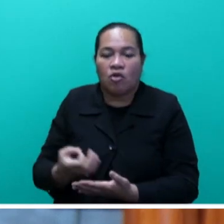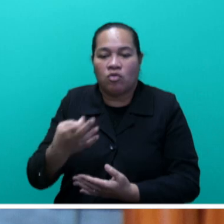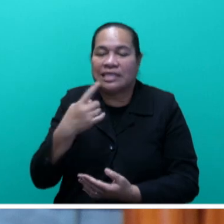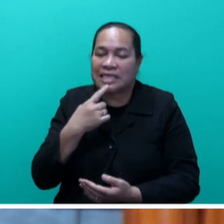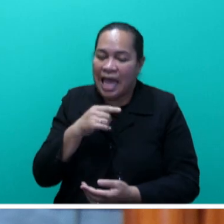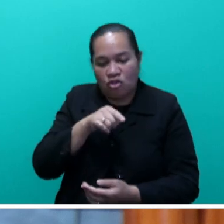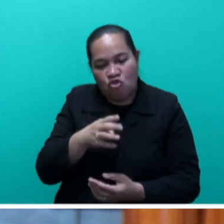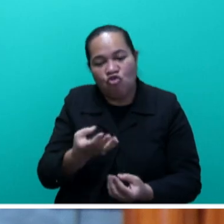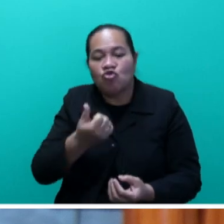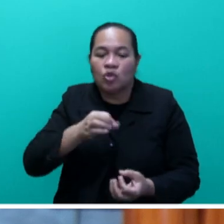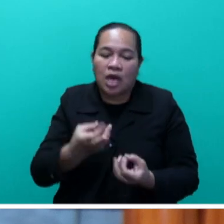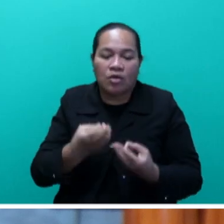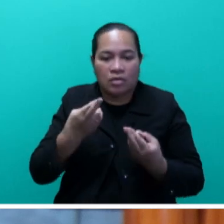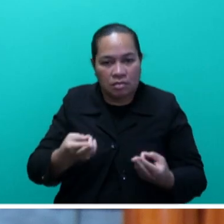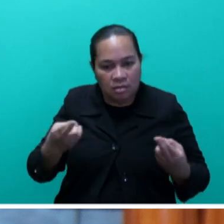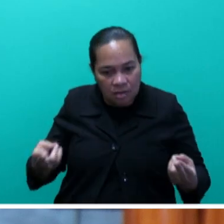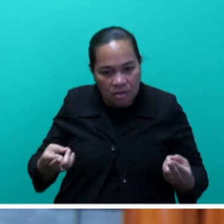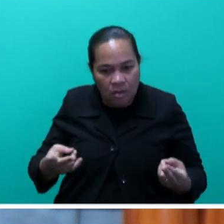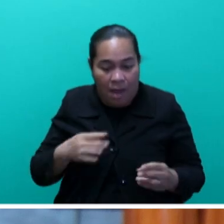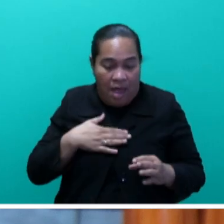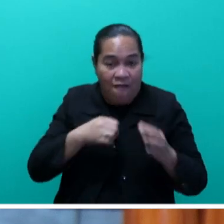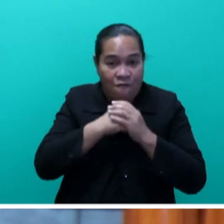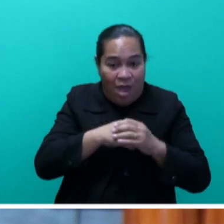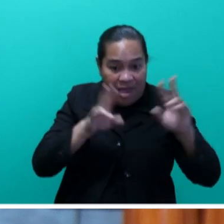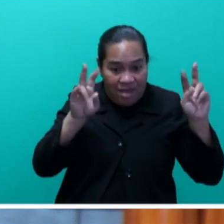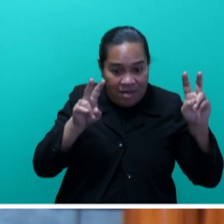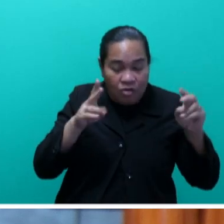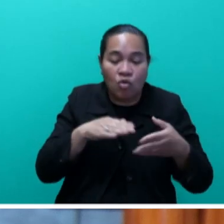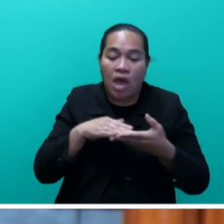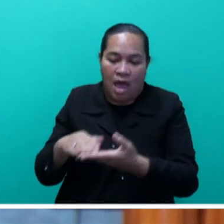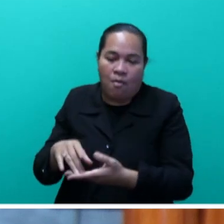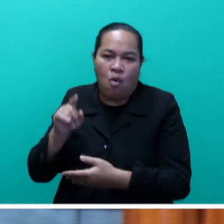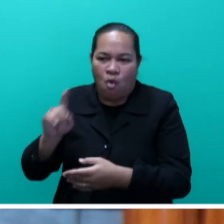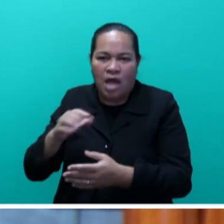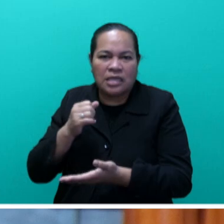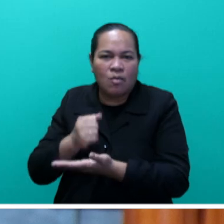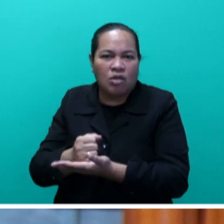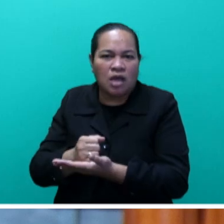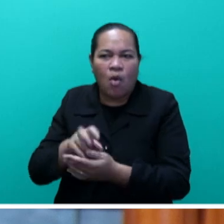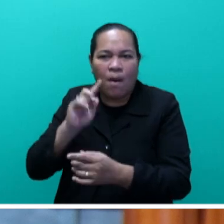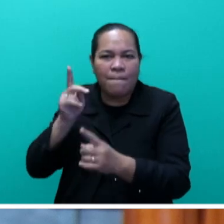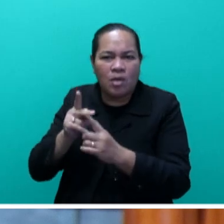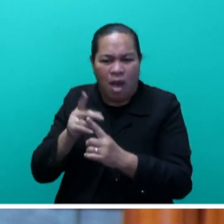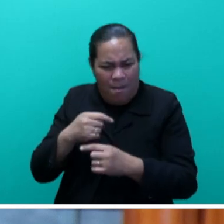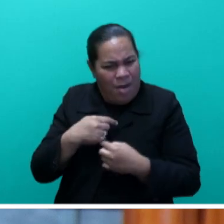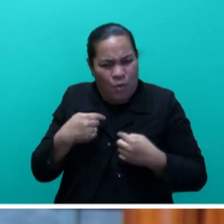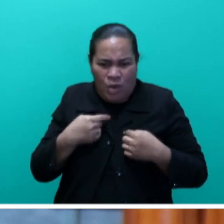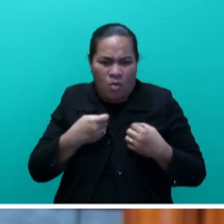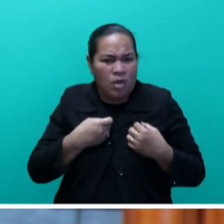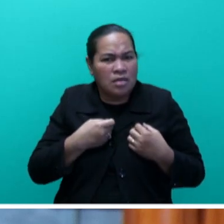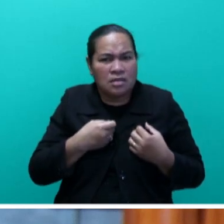resources of my organization friend only to help supporters of one political party when we were reaching out to all at the request